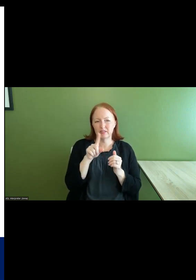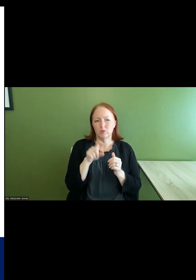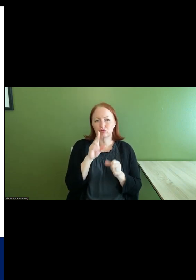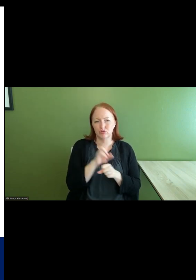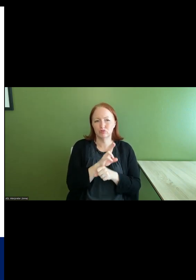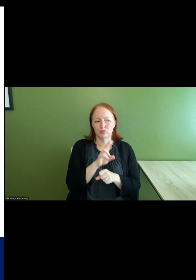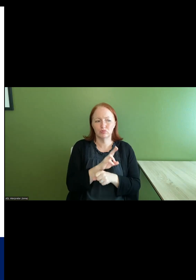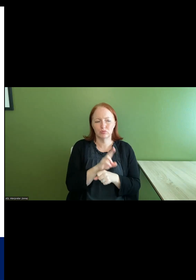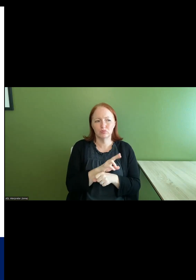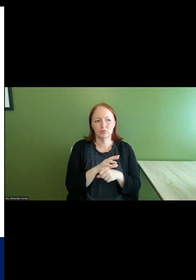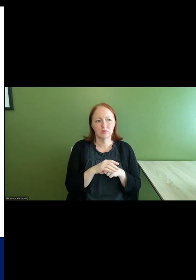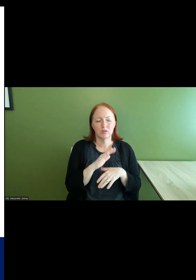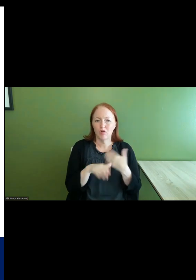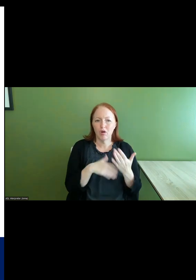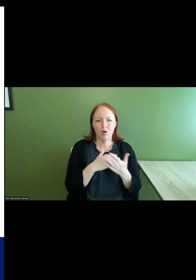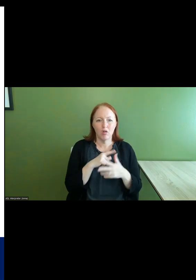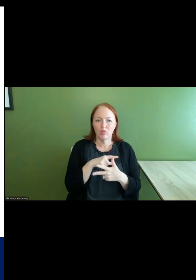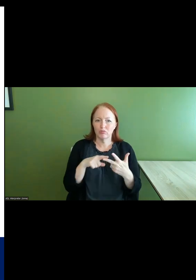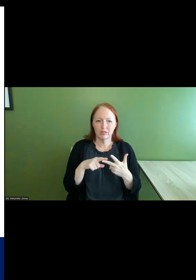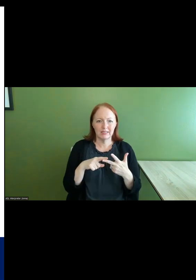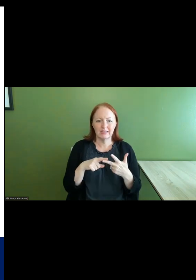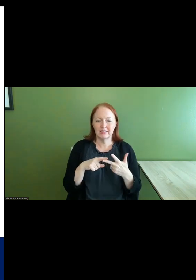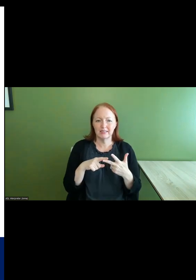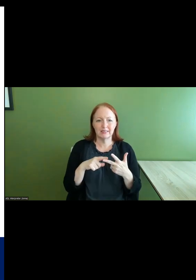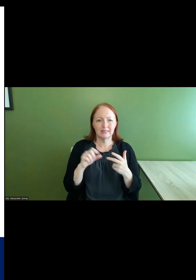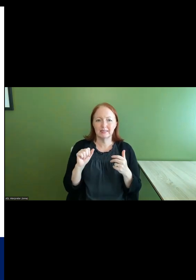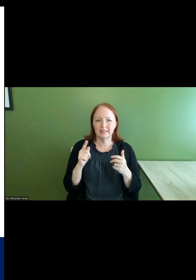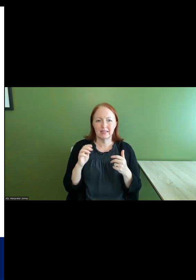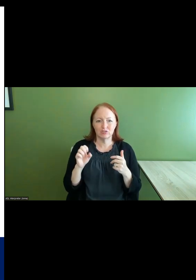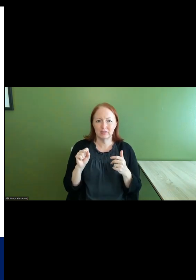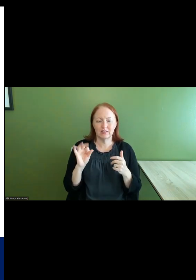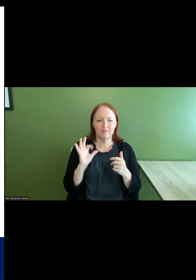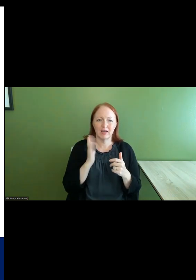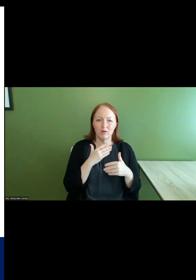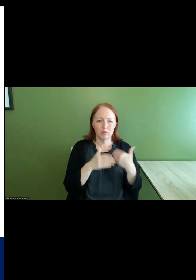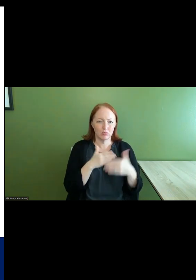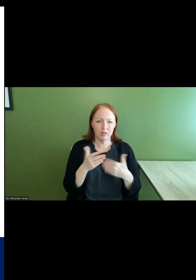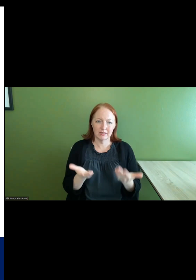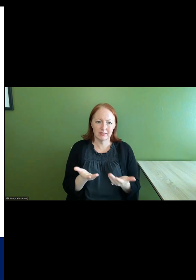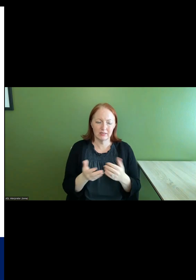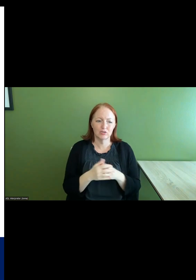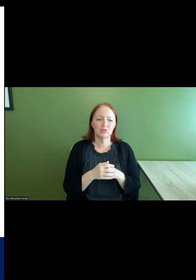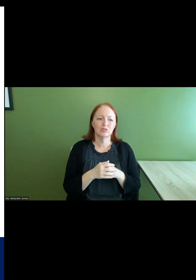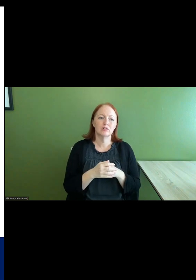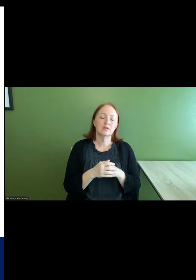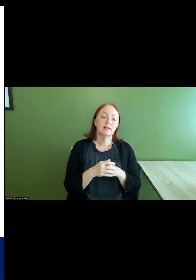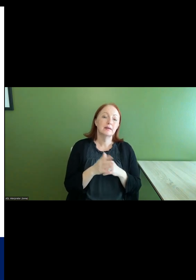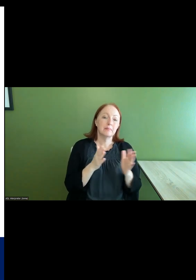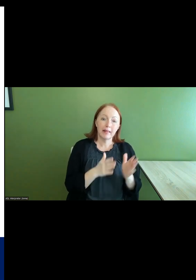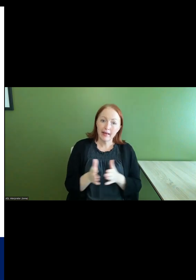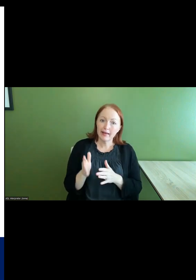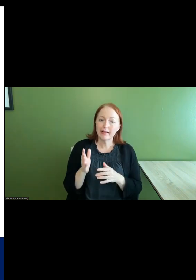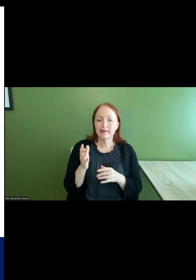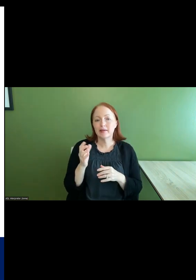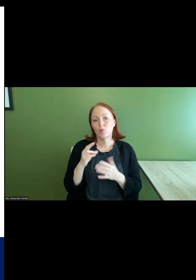in all 3 stages of our processes here. So whether it's the planning stage,